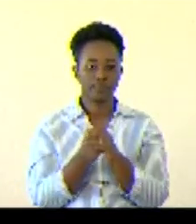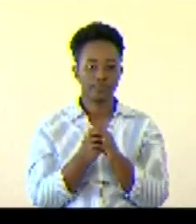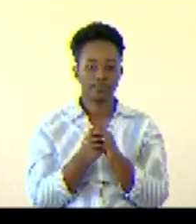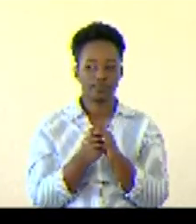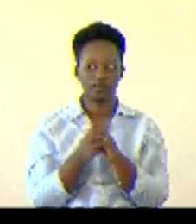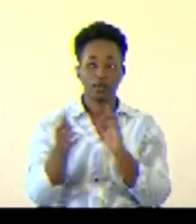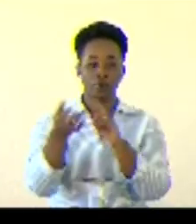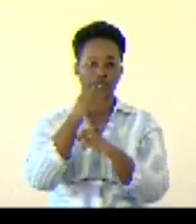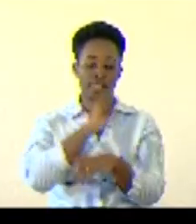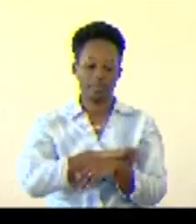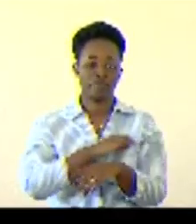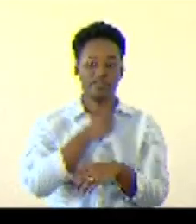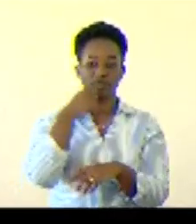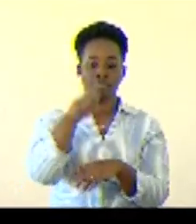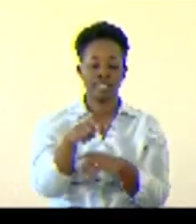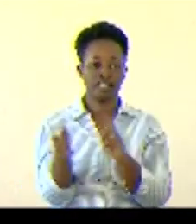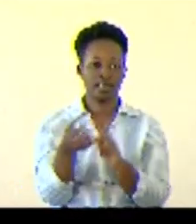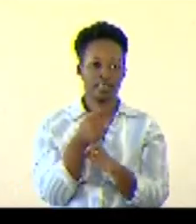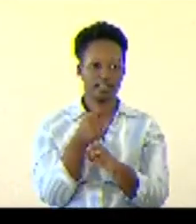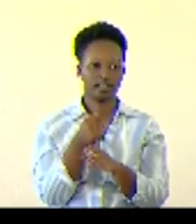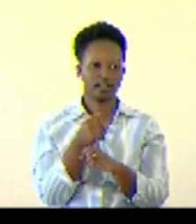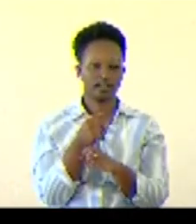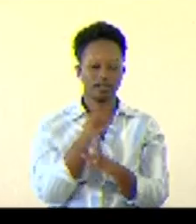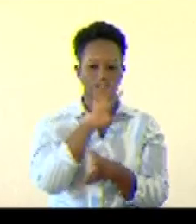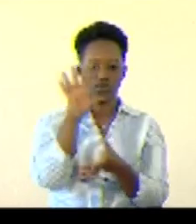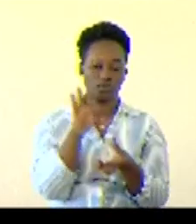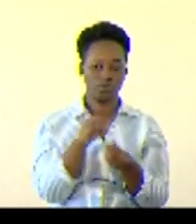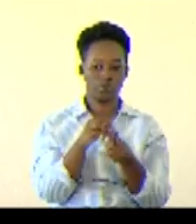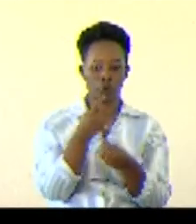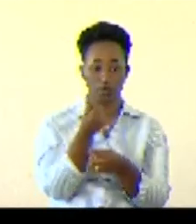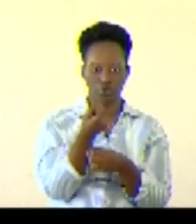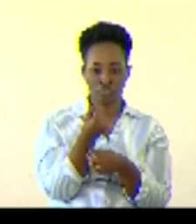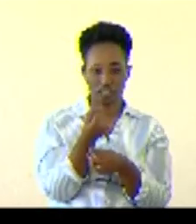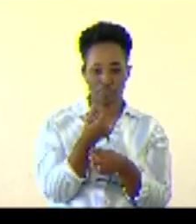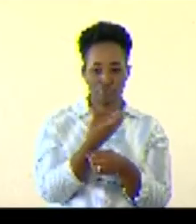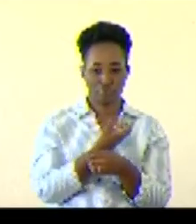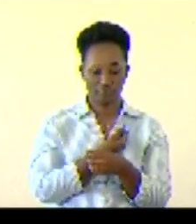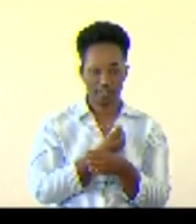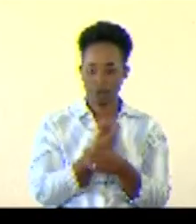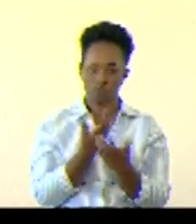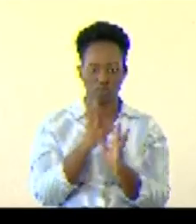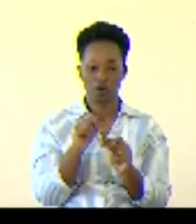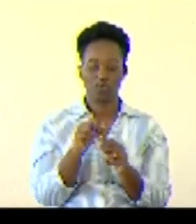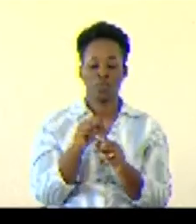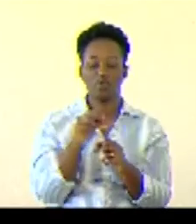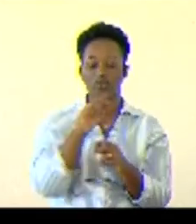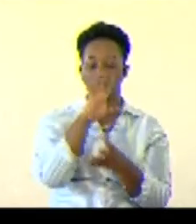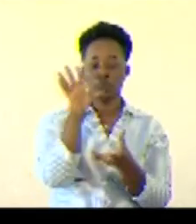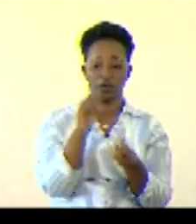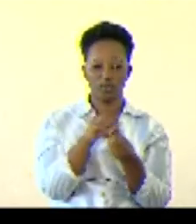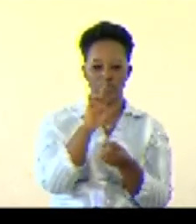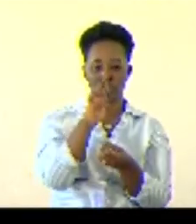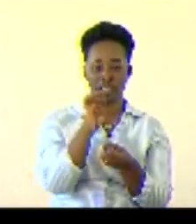to get it, you must get the total costs, which we have then, rather the total revenue, then you